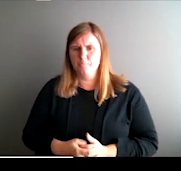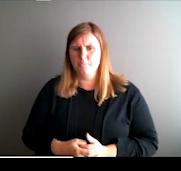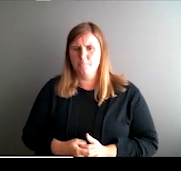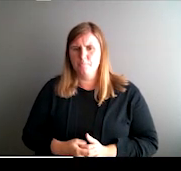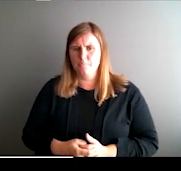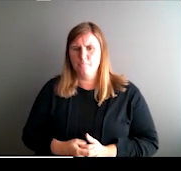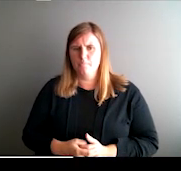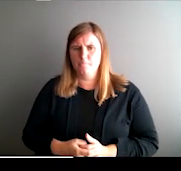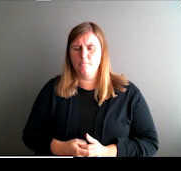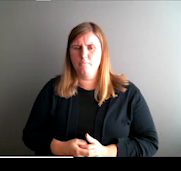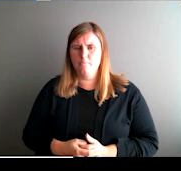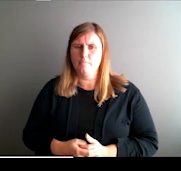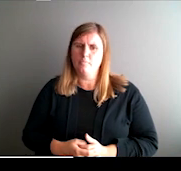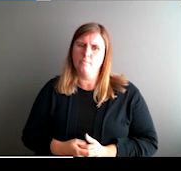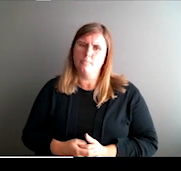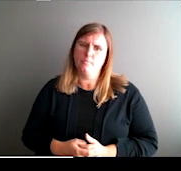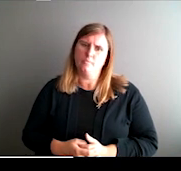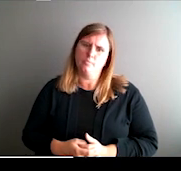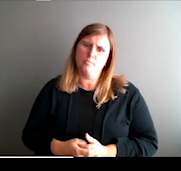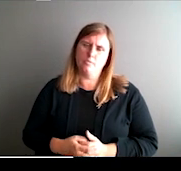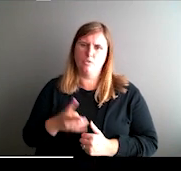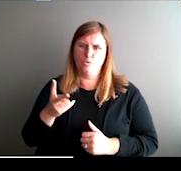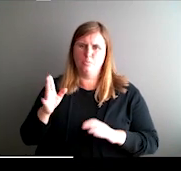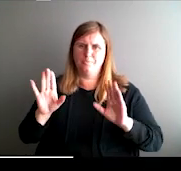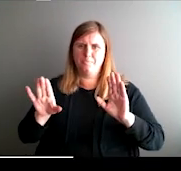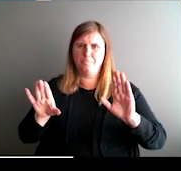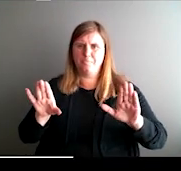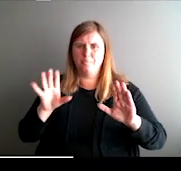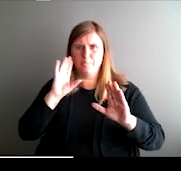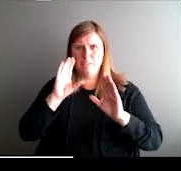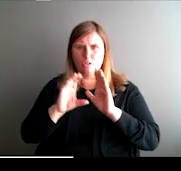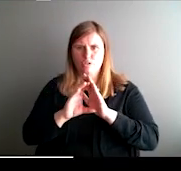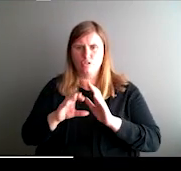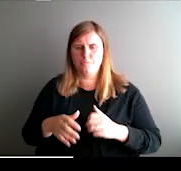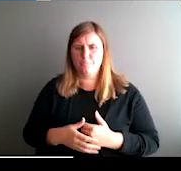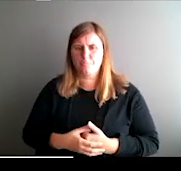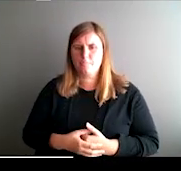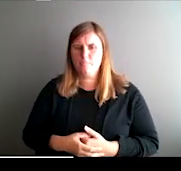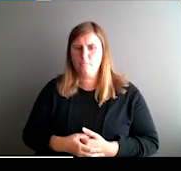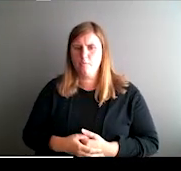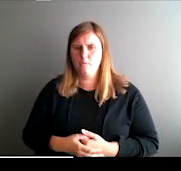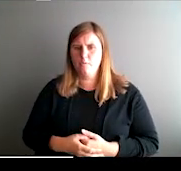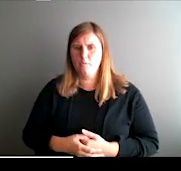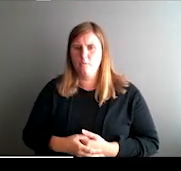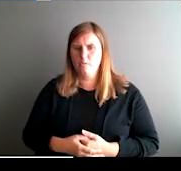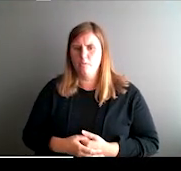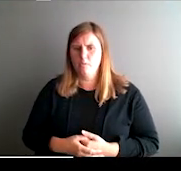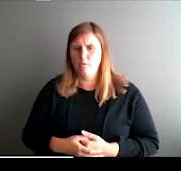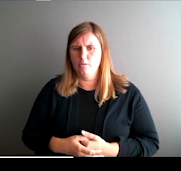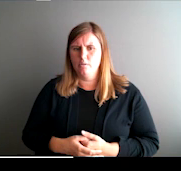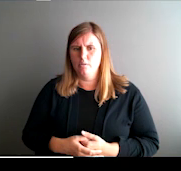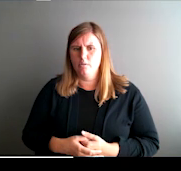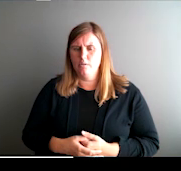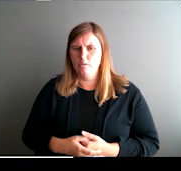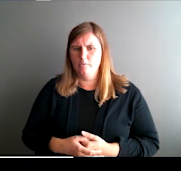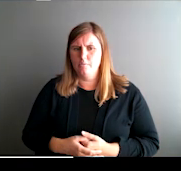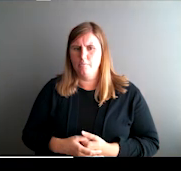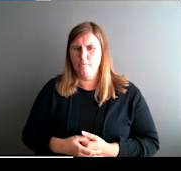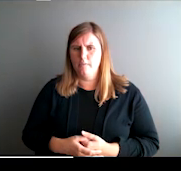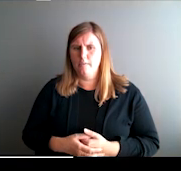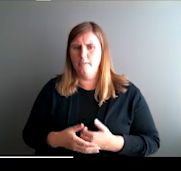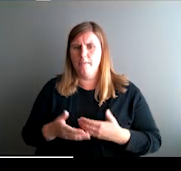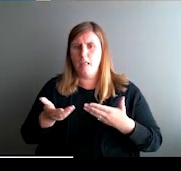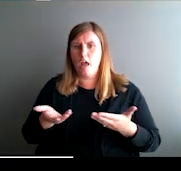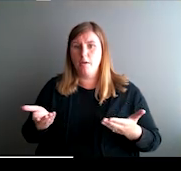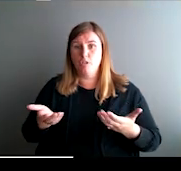This is a picture, it's actually two pictures sort of placed together of an object sort. The object